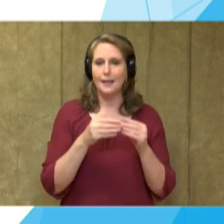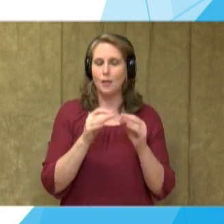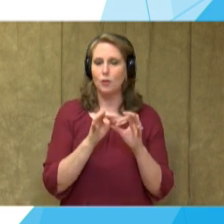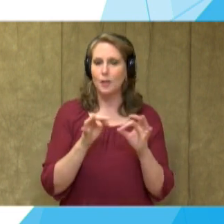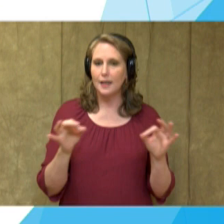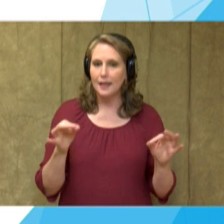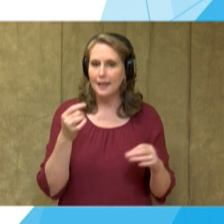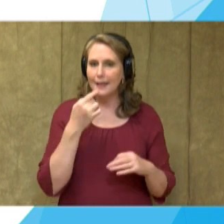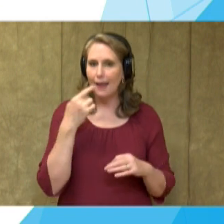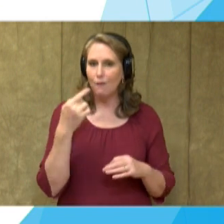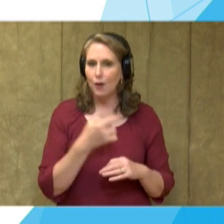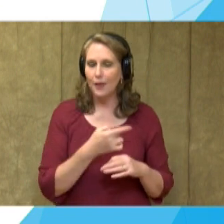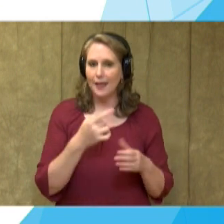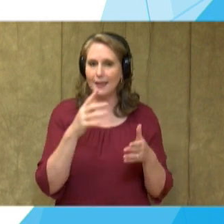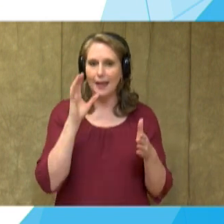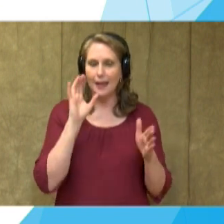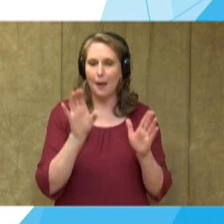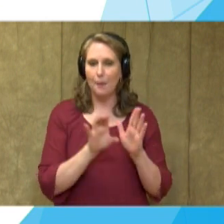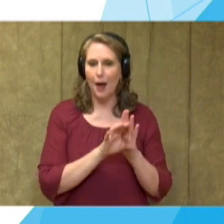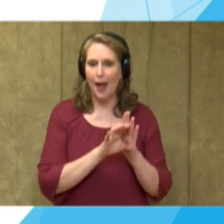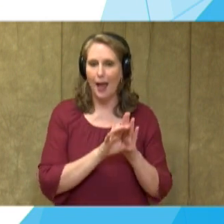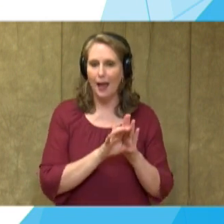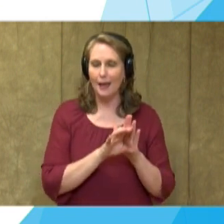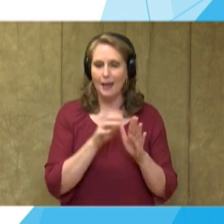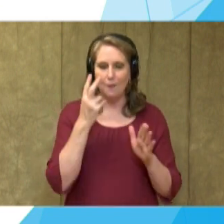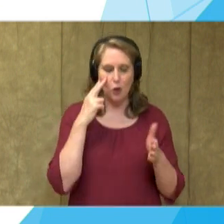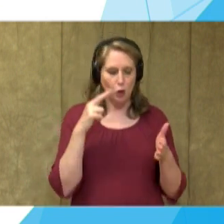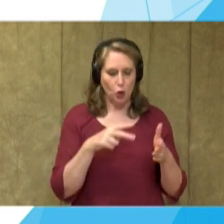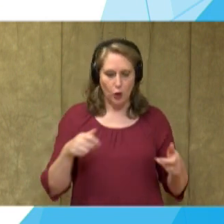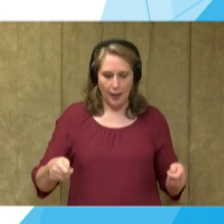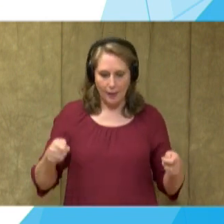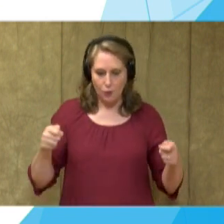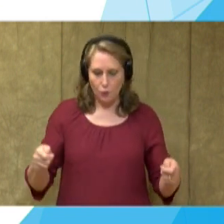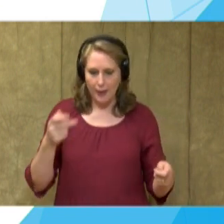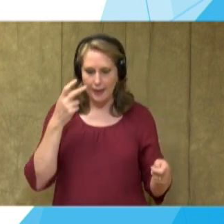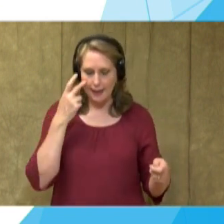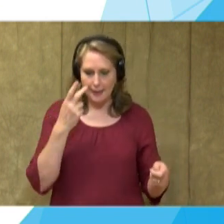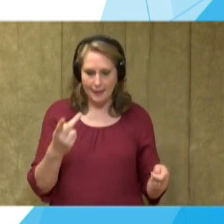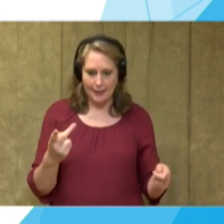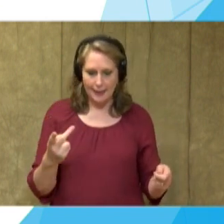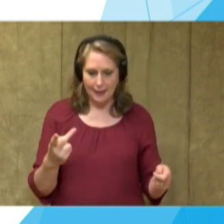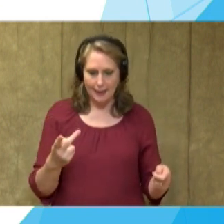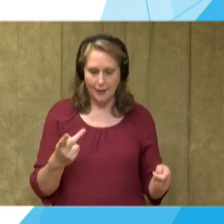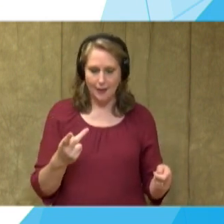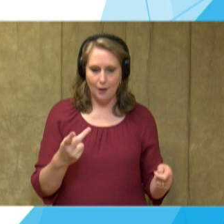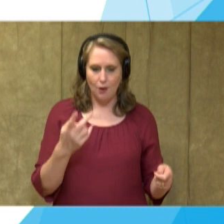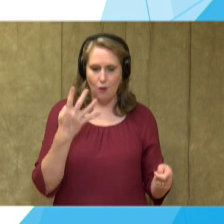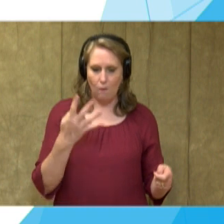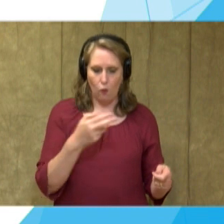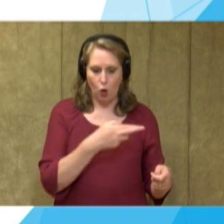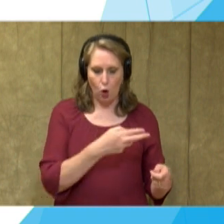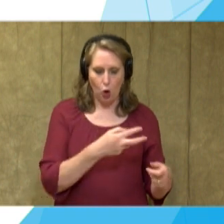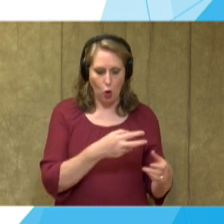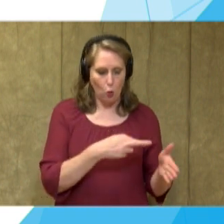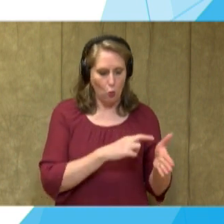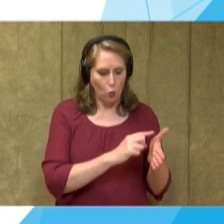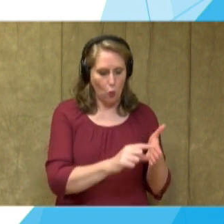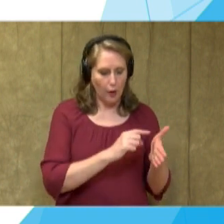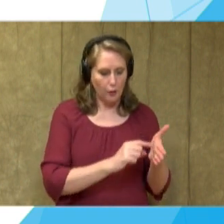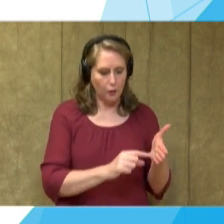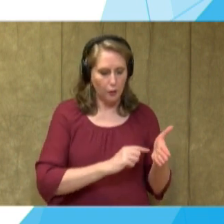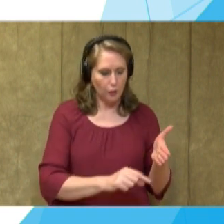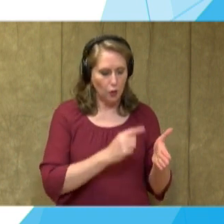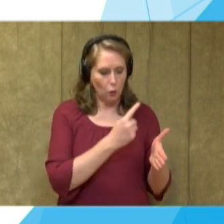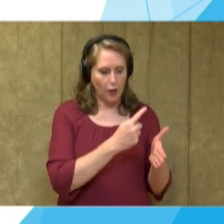say for this array? So if we look at his tray, we can see that he has 4 rows, 1, 2,